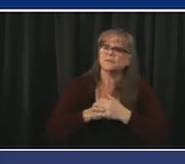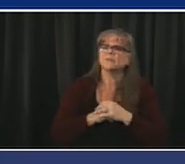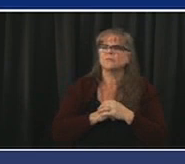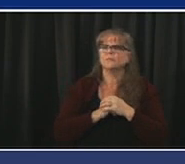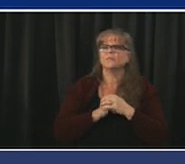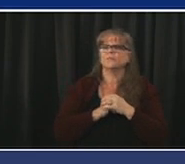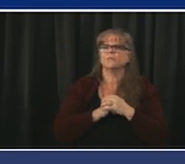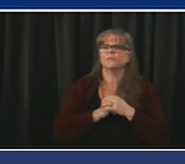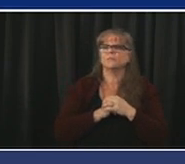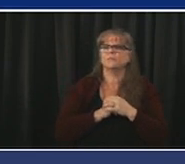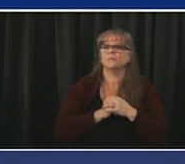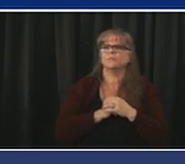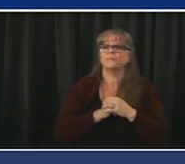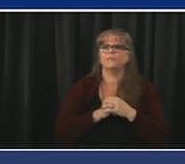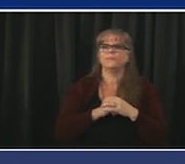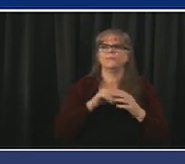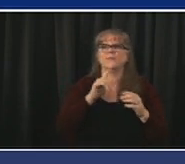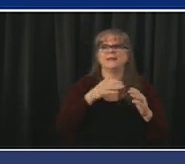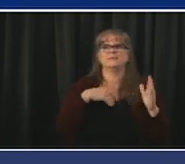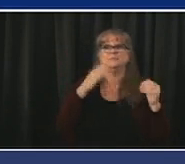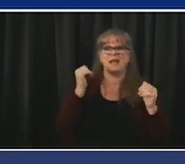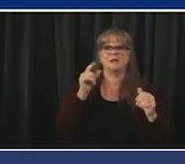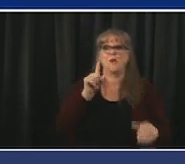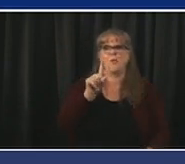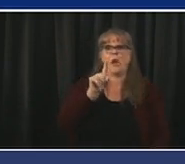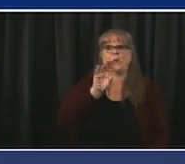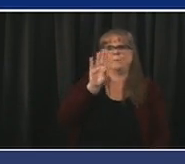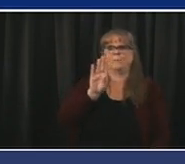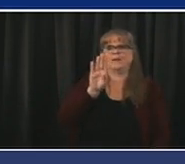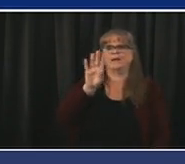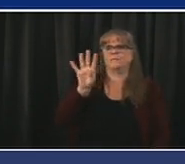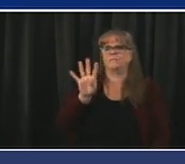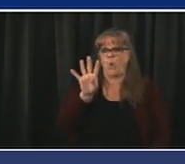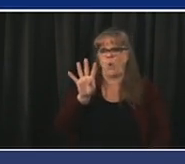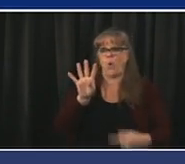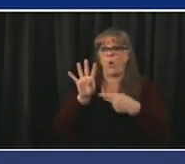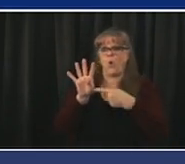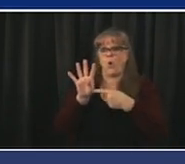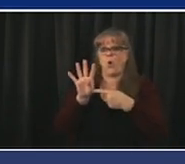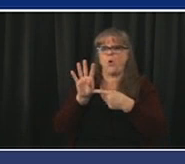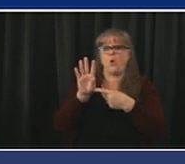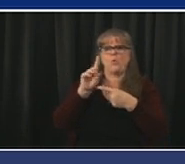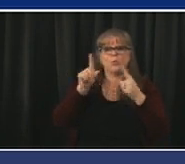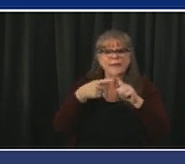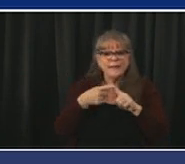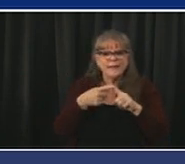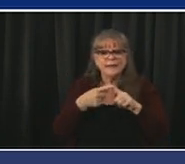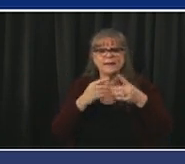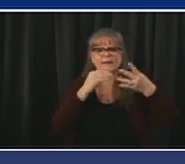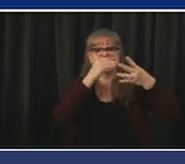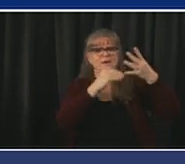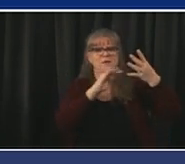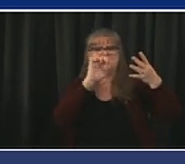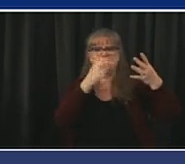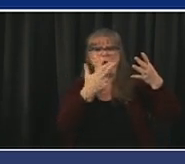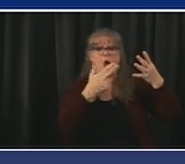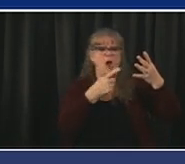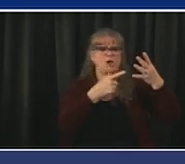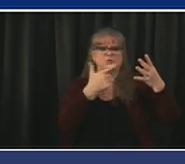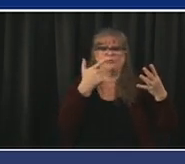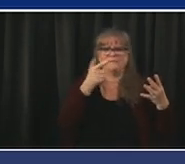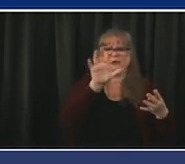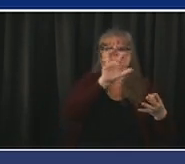We anticipate that we'll start this phase in late March, possibly as early as March 21st. Next